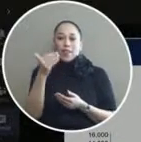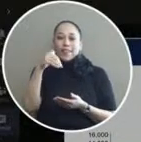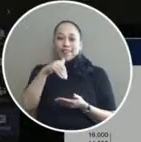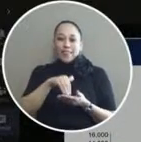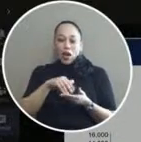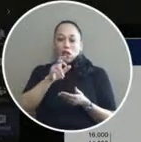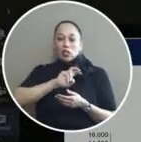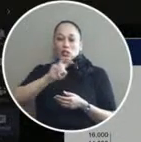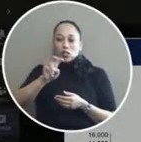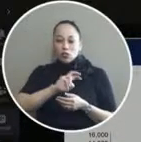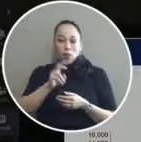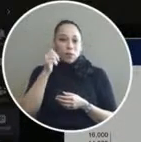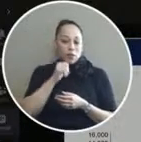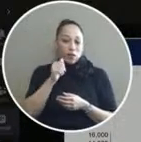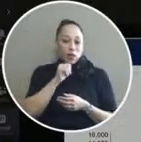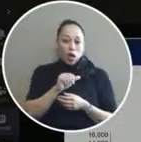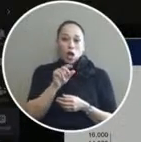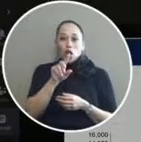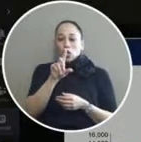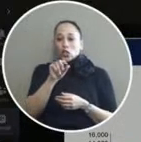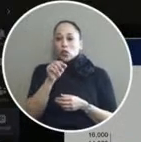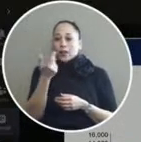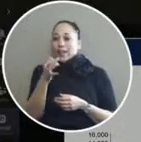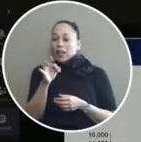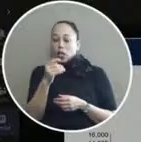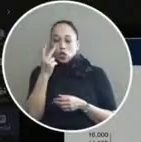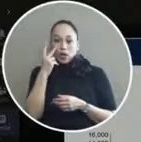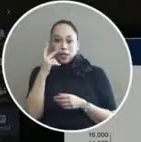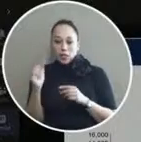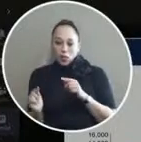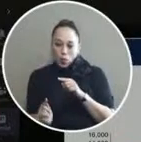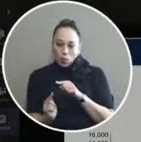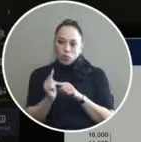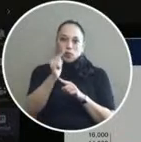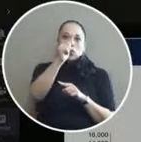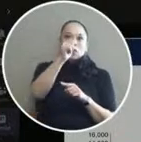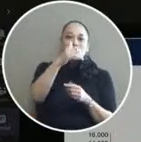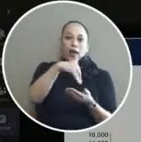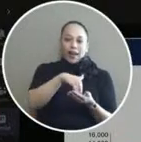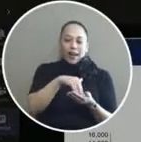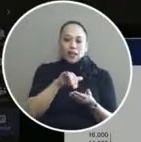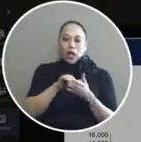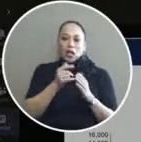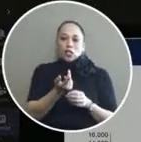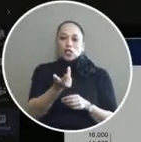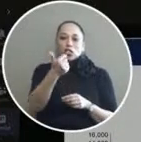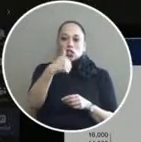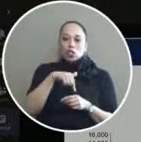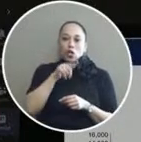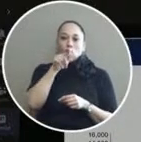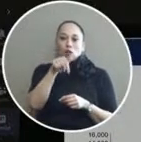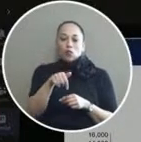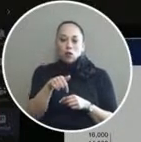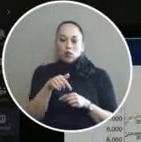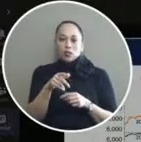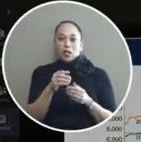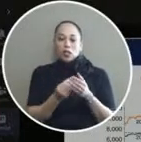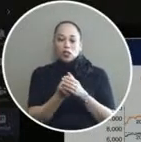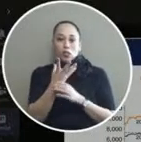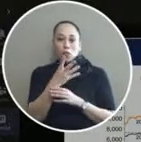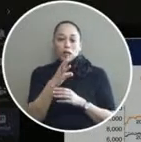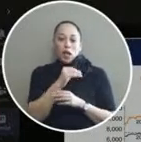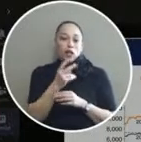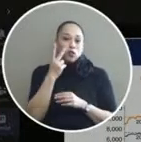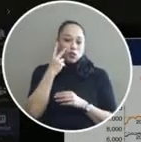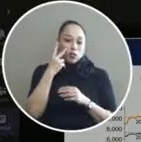a day in 2019. So you see that spike again in pedestrian crossings in the last year in the spring, and we